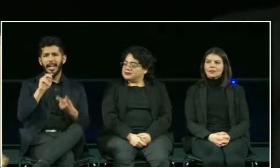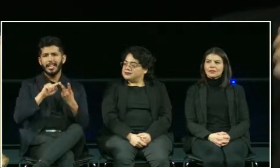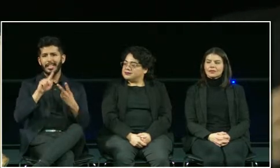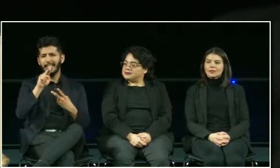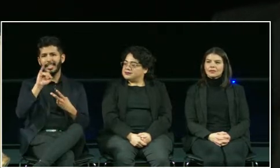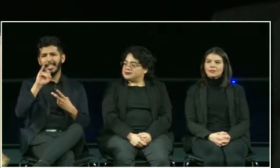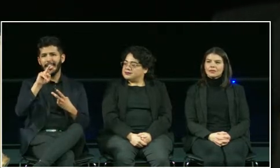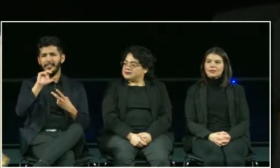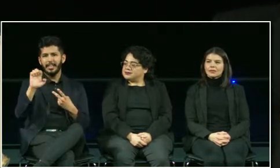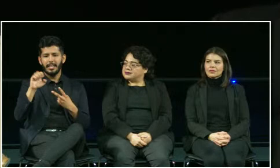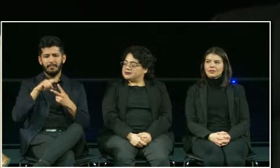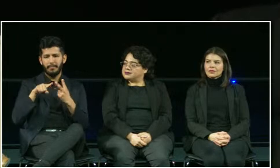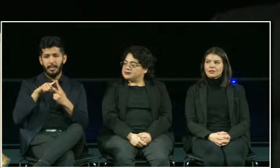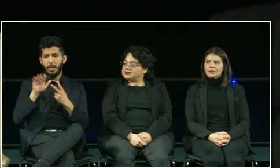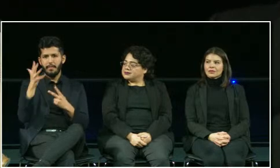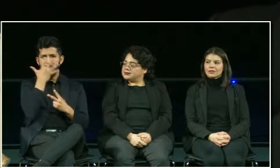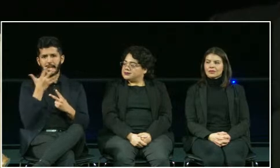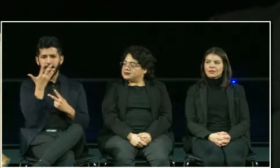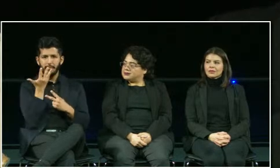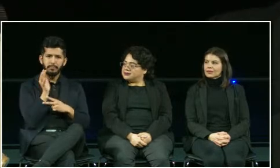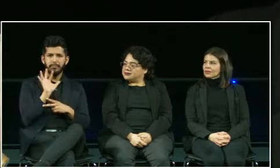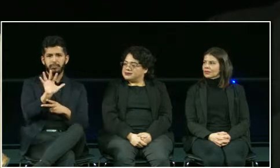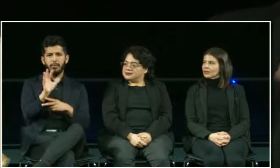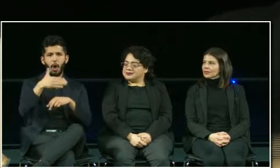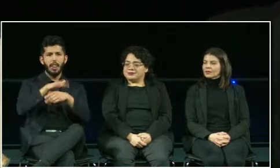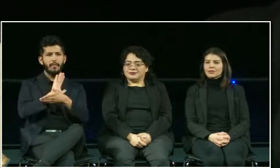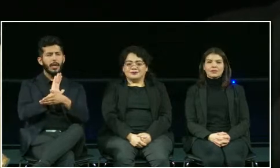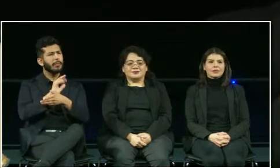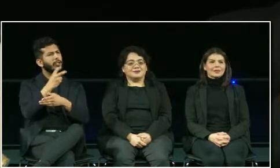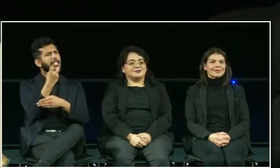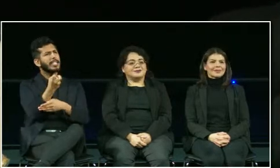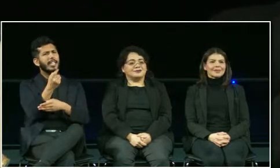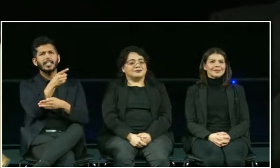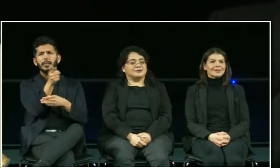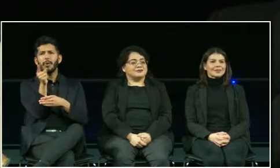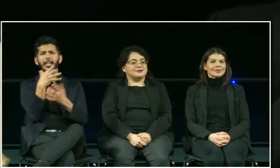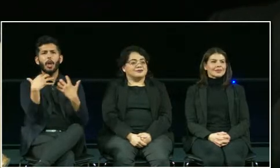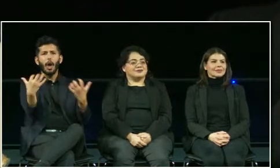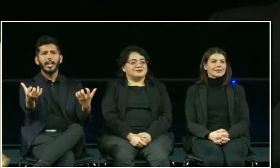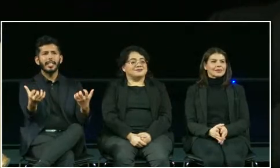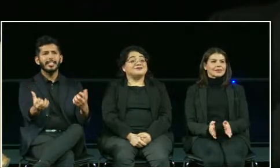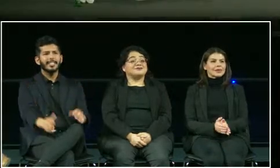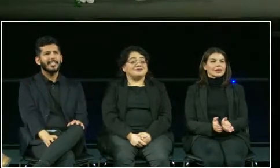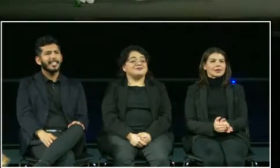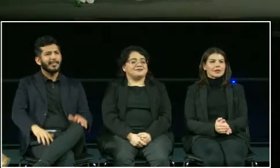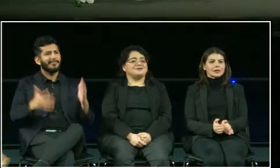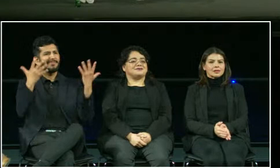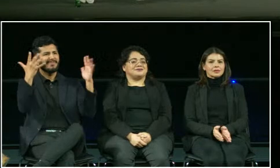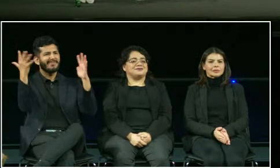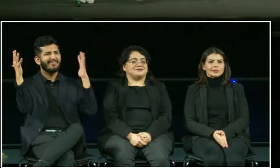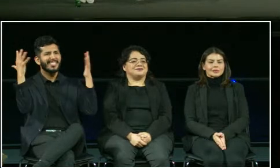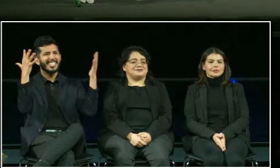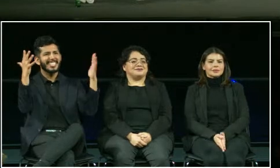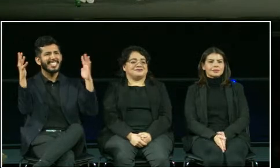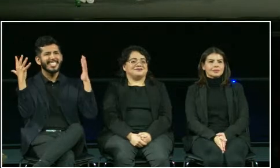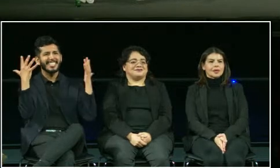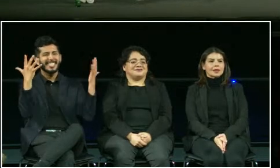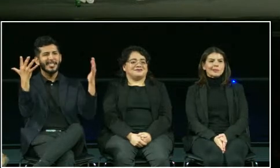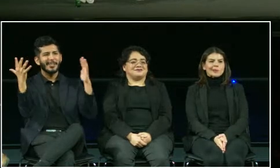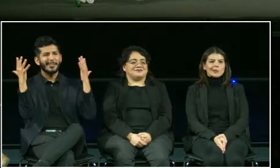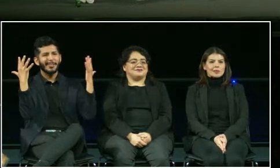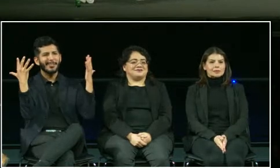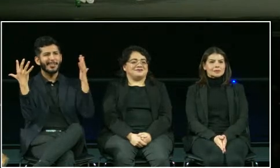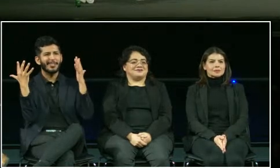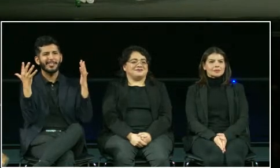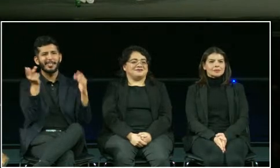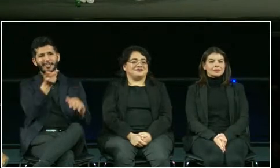their faces to the film, this, who's sitting somewhere right here, okay, is, yeah. I can't see